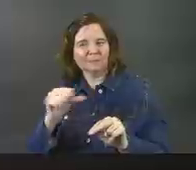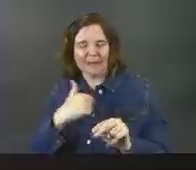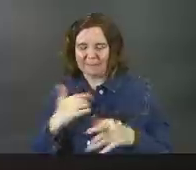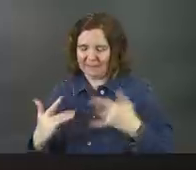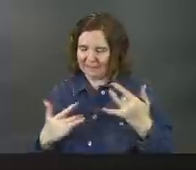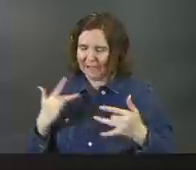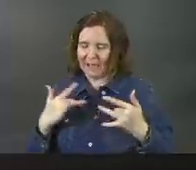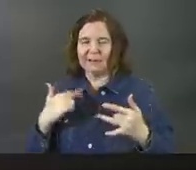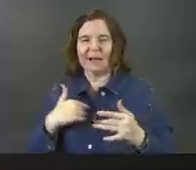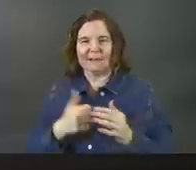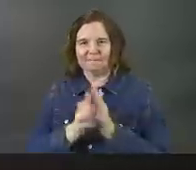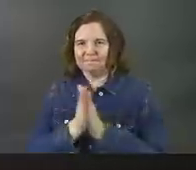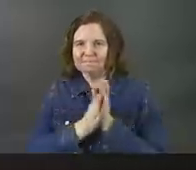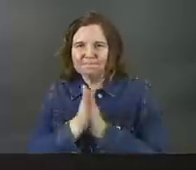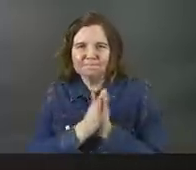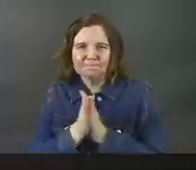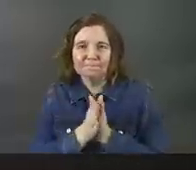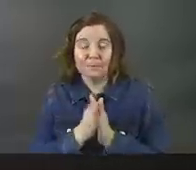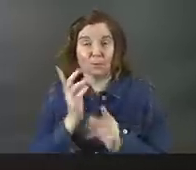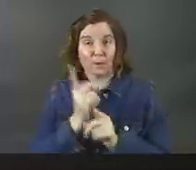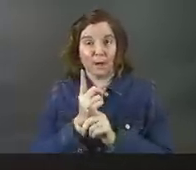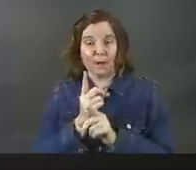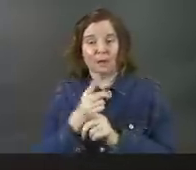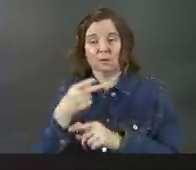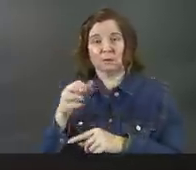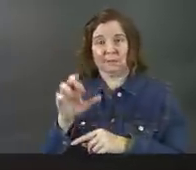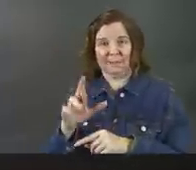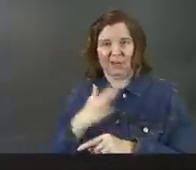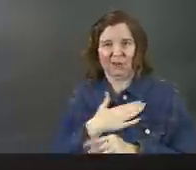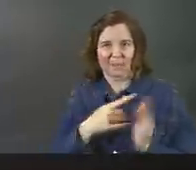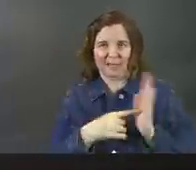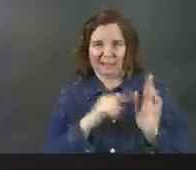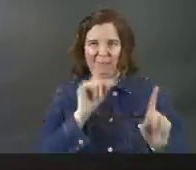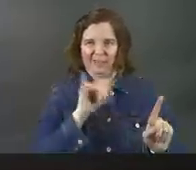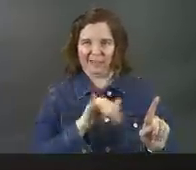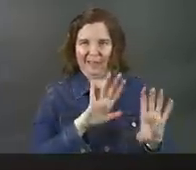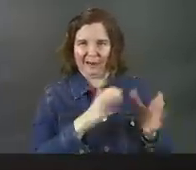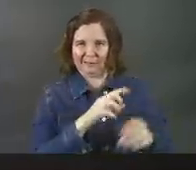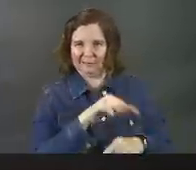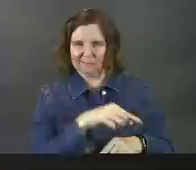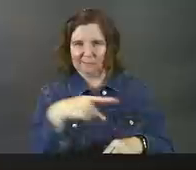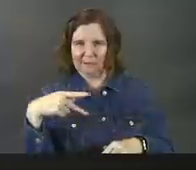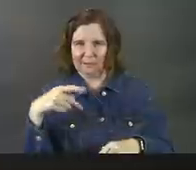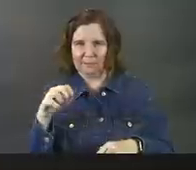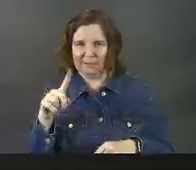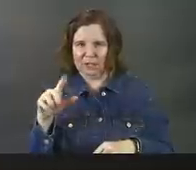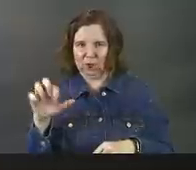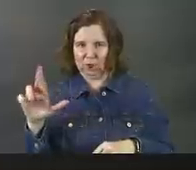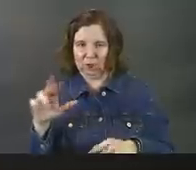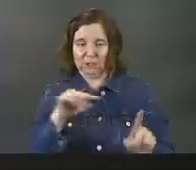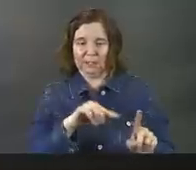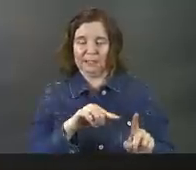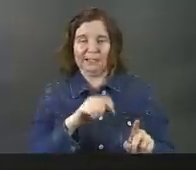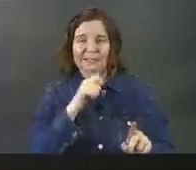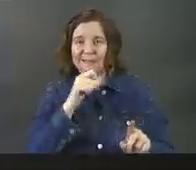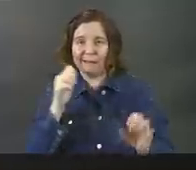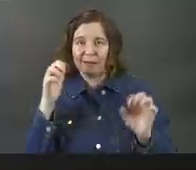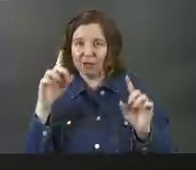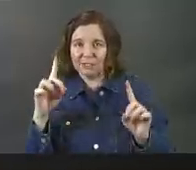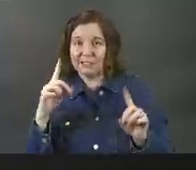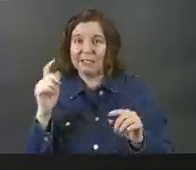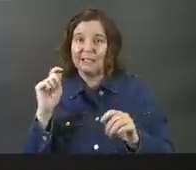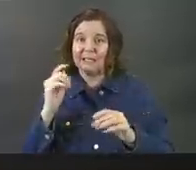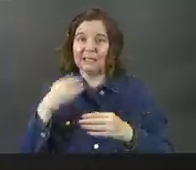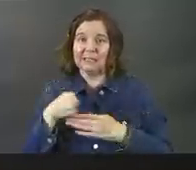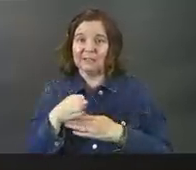I'm excited. I'm pumped. Right? So Peter is my example of this kind of guy. Peter is, he's uneducated. He's